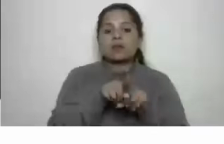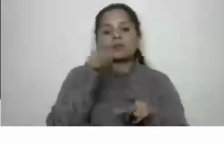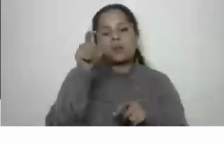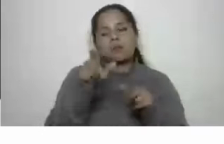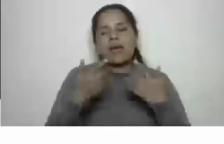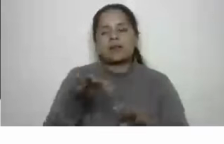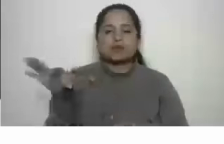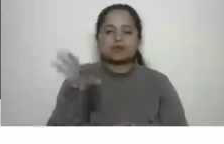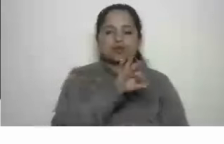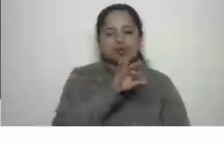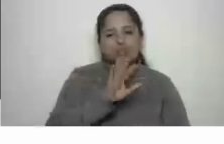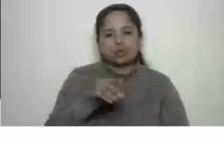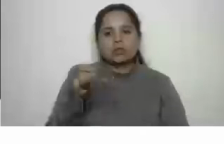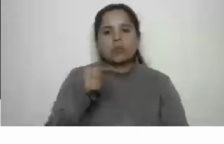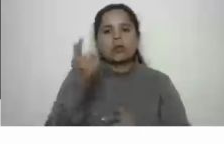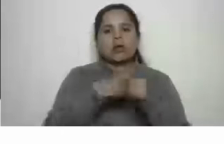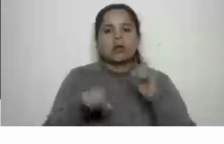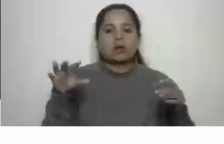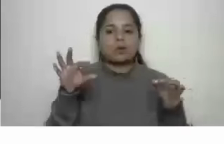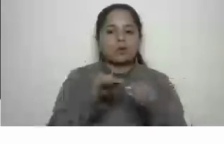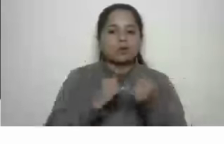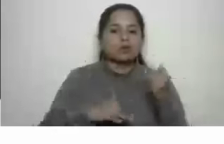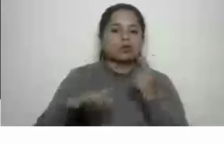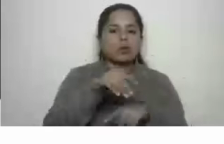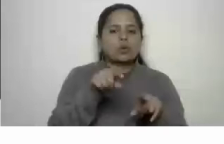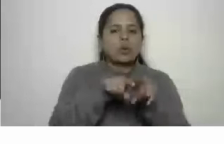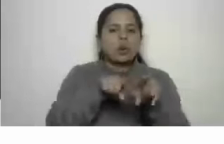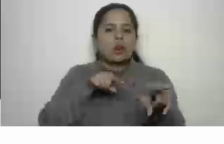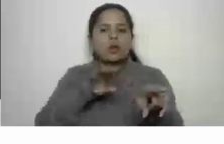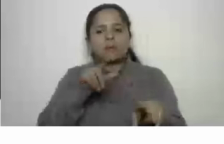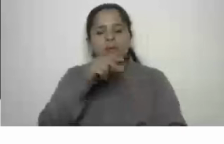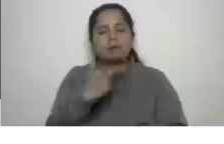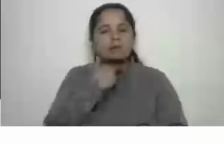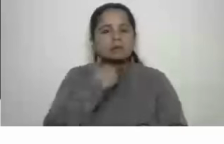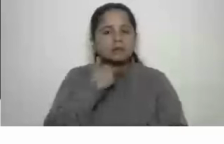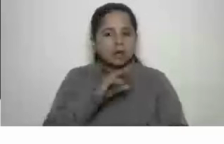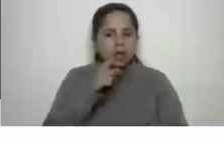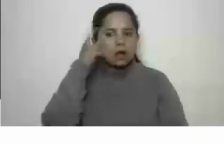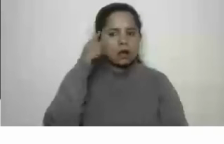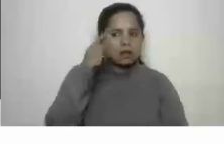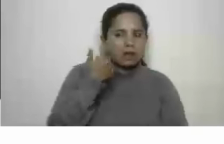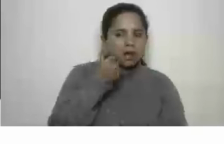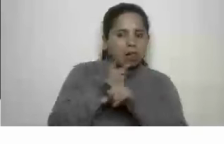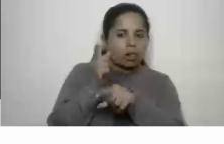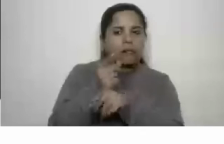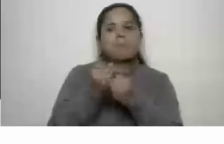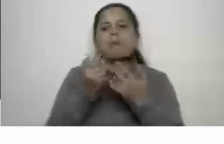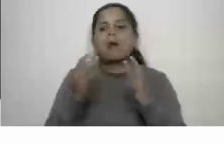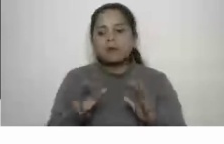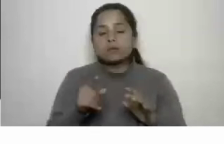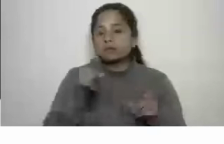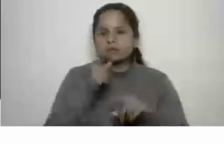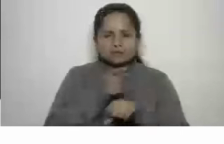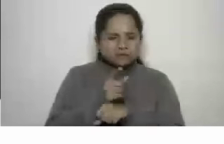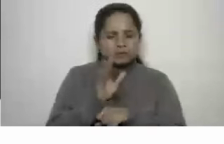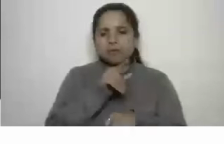speaking some language which is associated with social backwardness, people start ridiculing that person. So instead of that, by